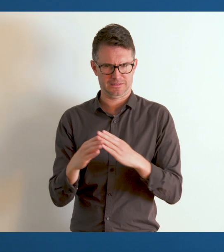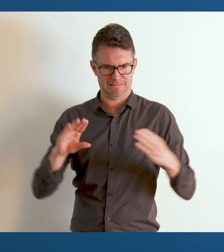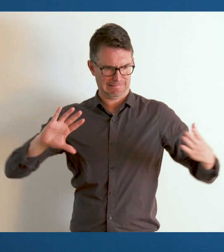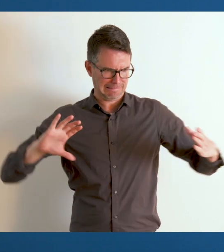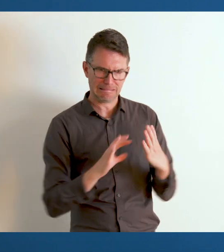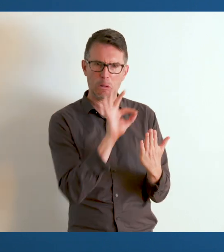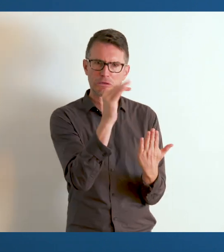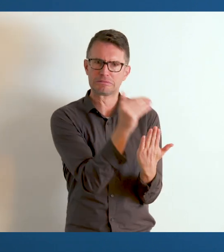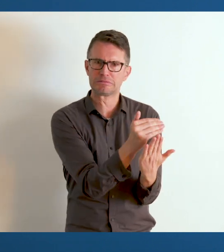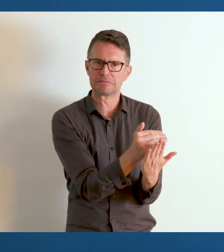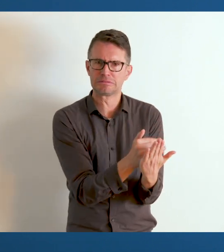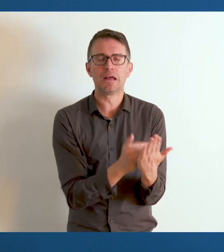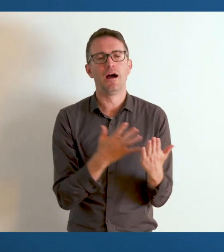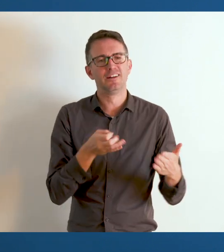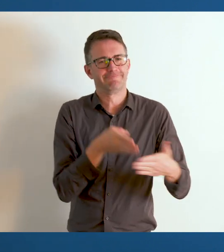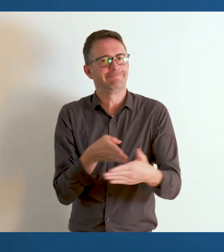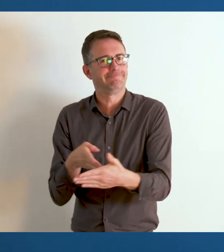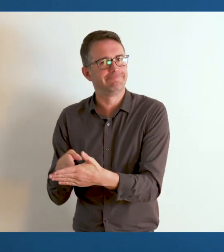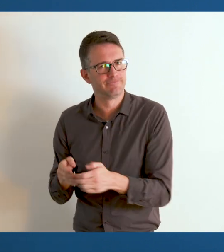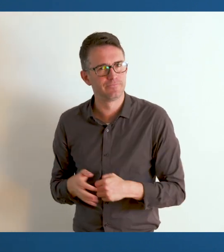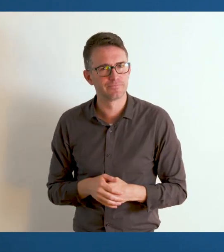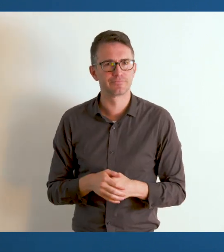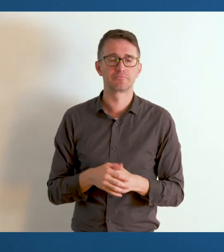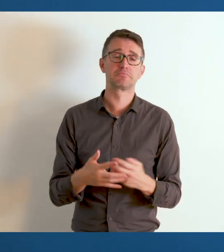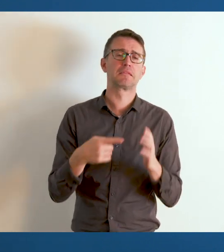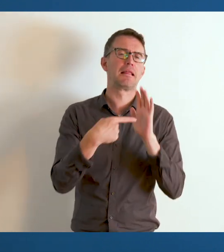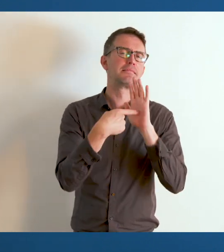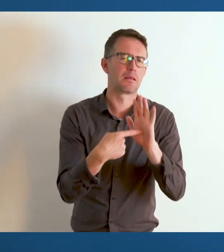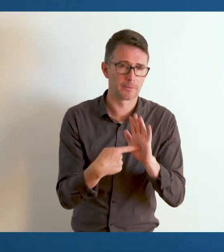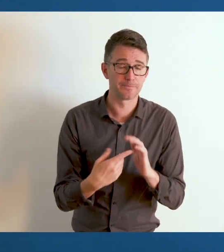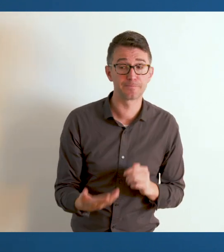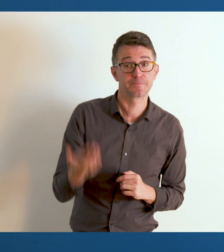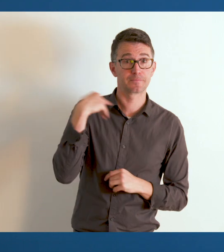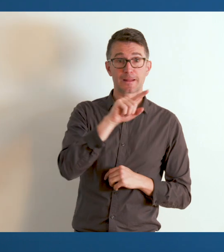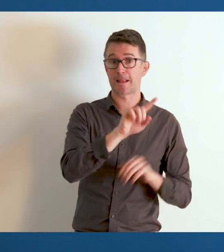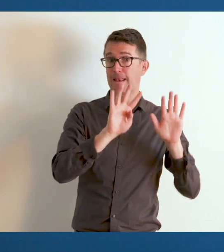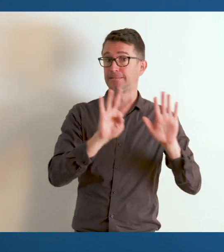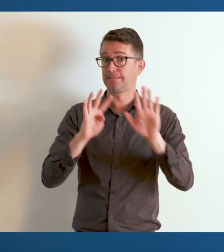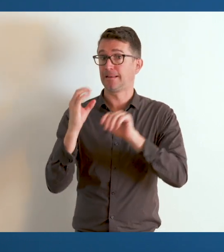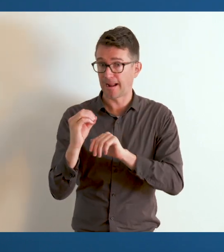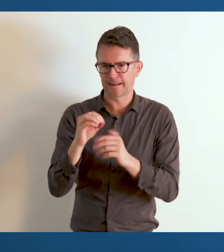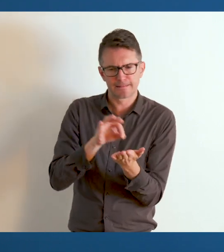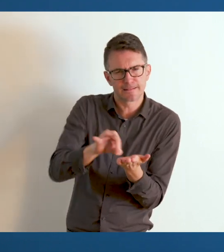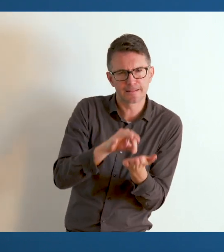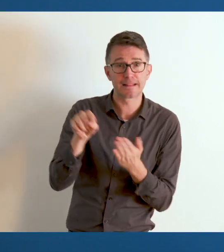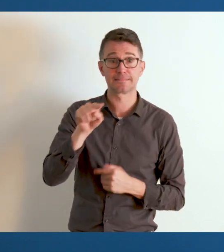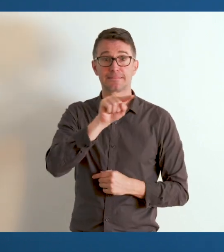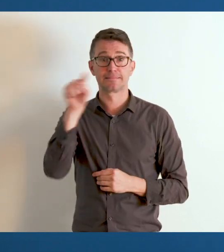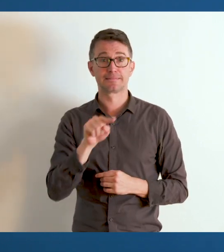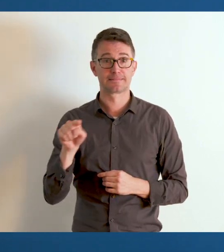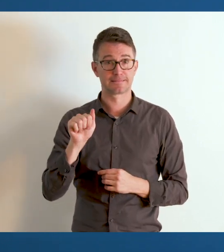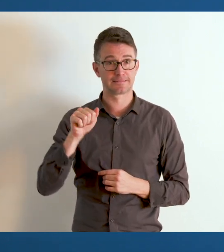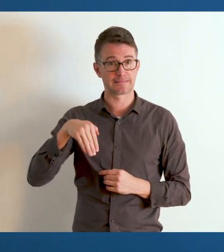have been used in the past. And as an example, I refer to the 1990 census in